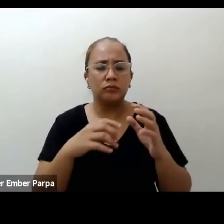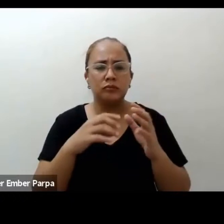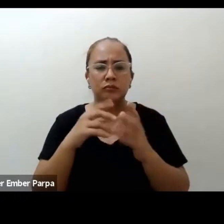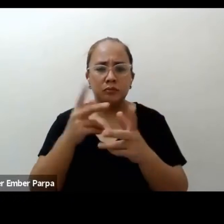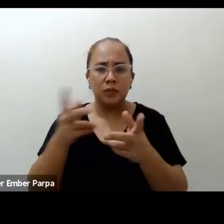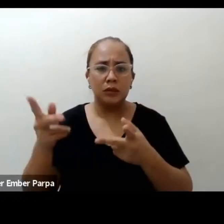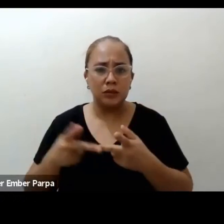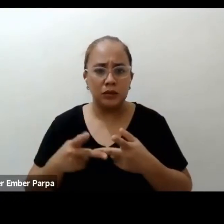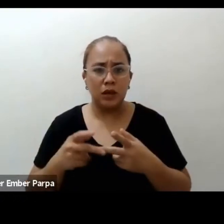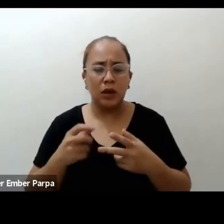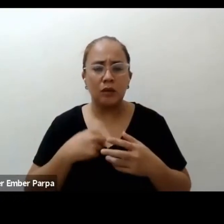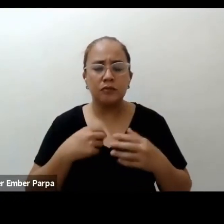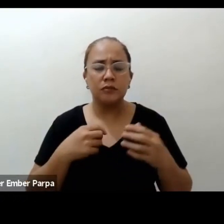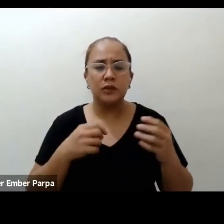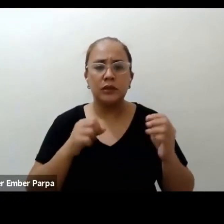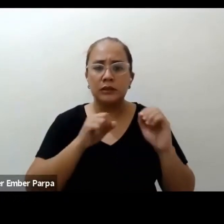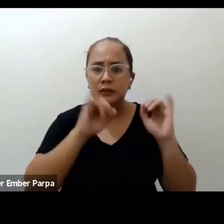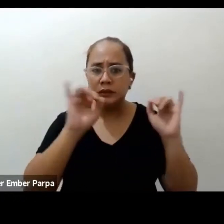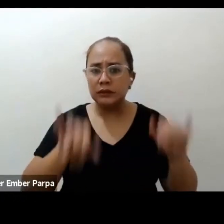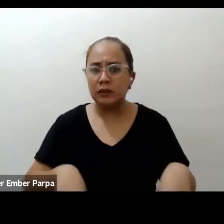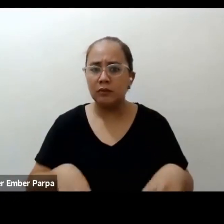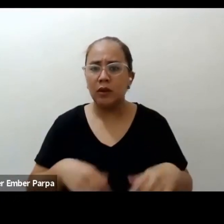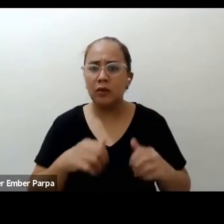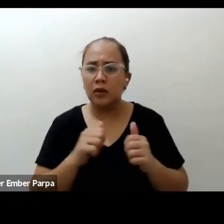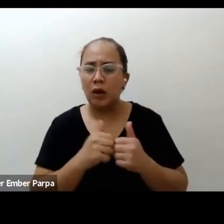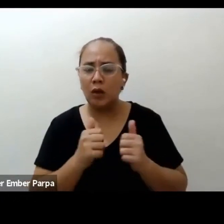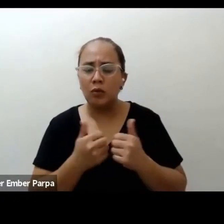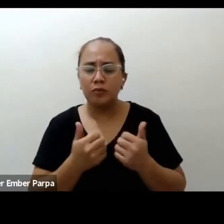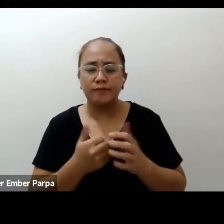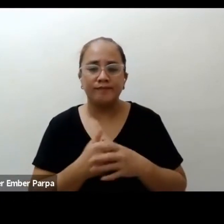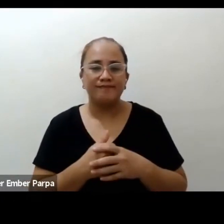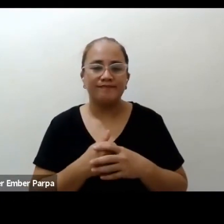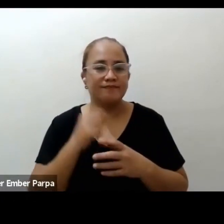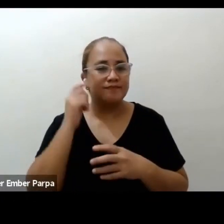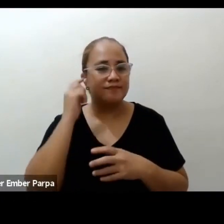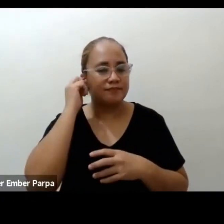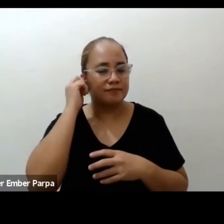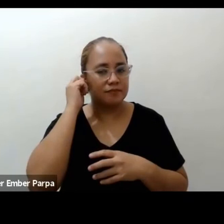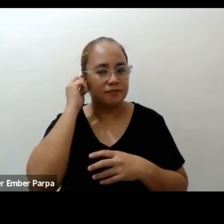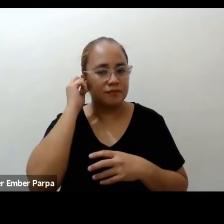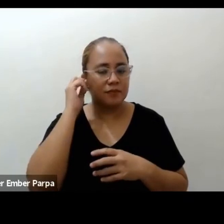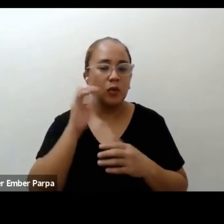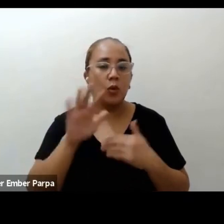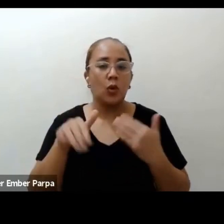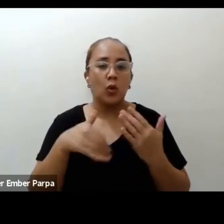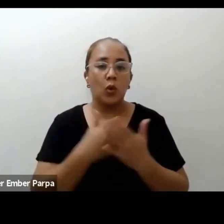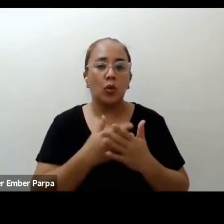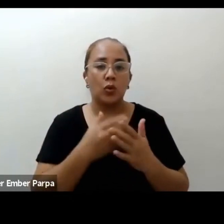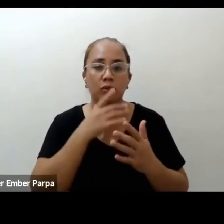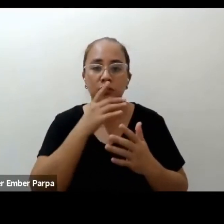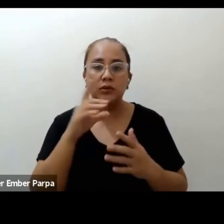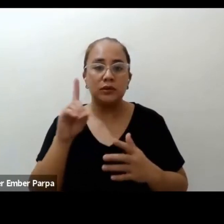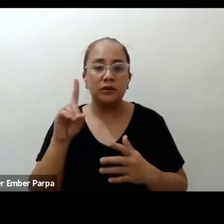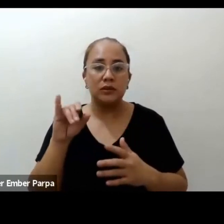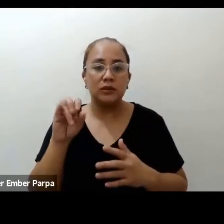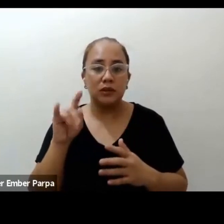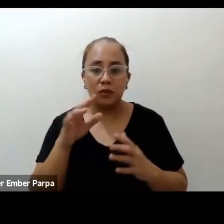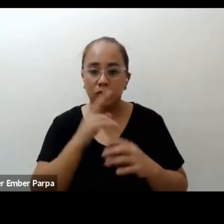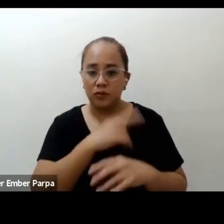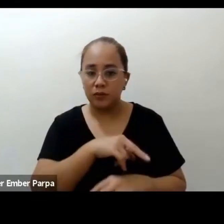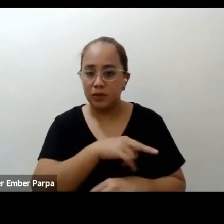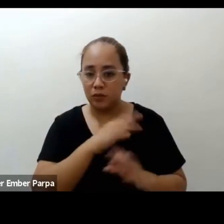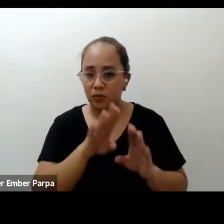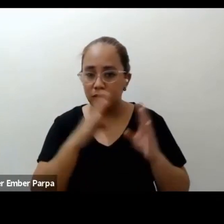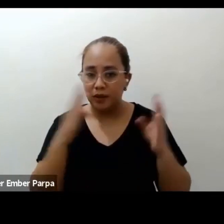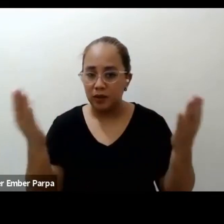and decide how you can rationalize it. You don't have to keep all of the district hospitals open. You can